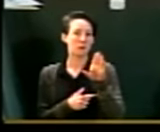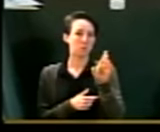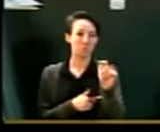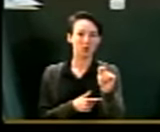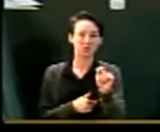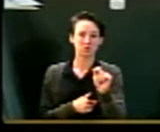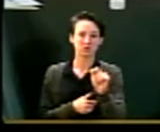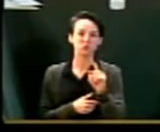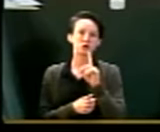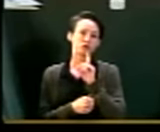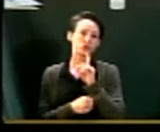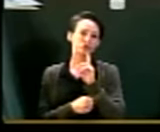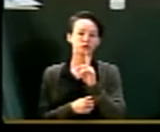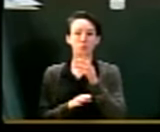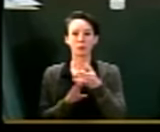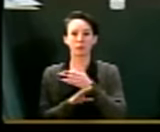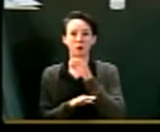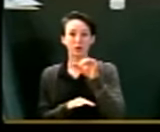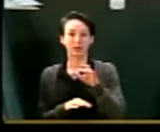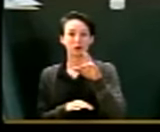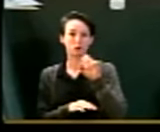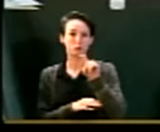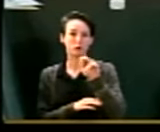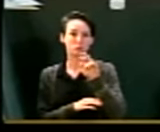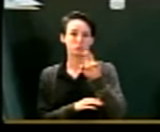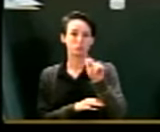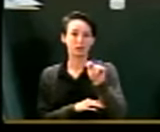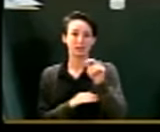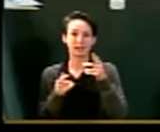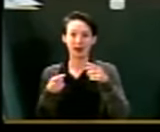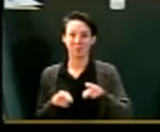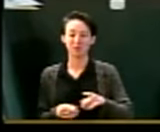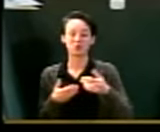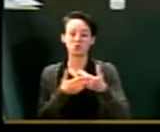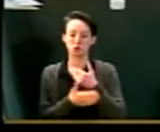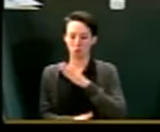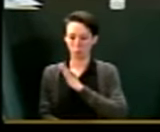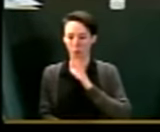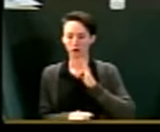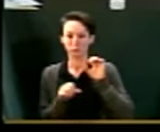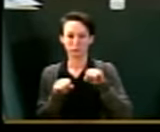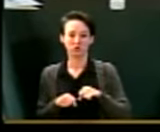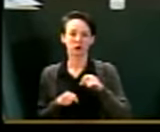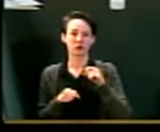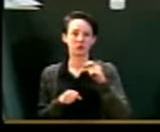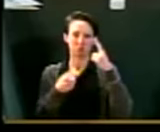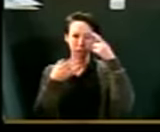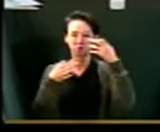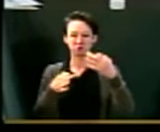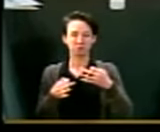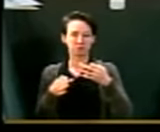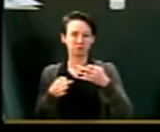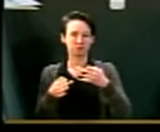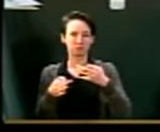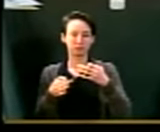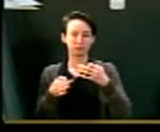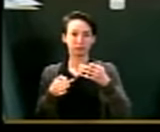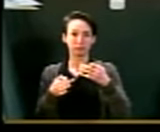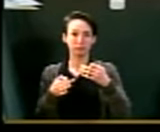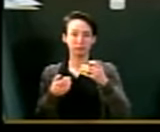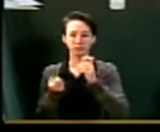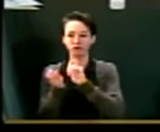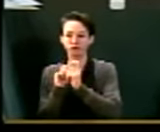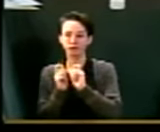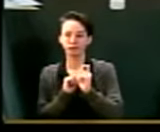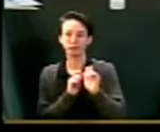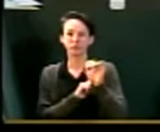but certainly before that retreat comes, you know, a new board could make a decision to tweak